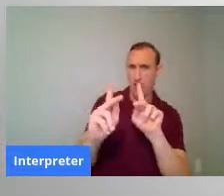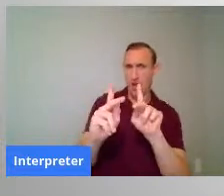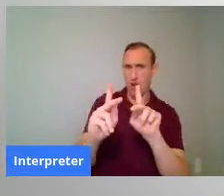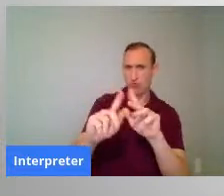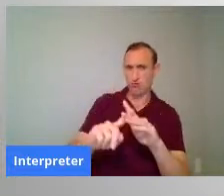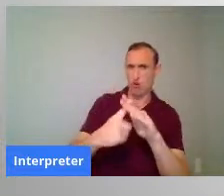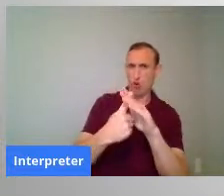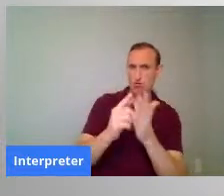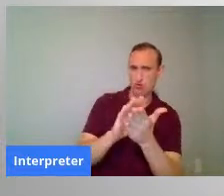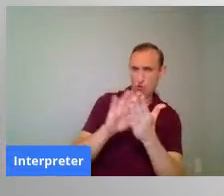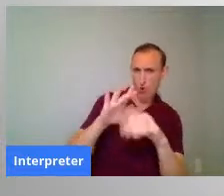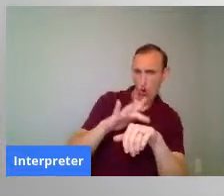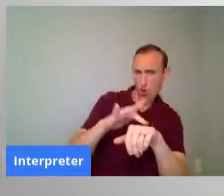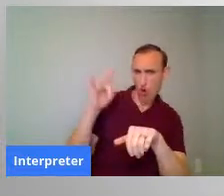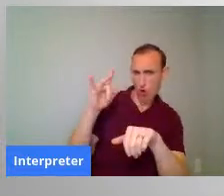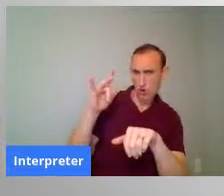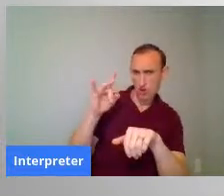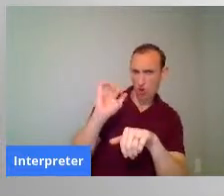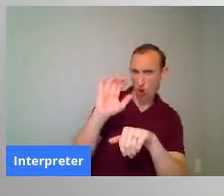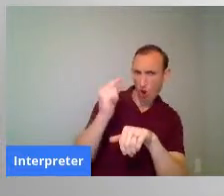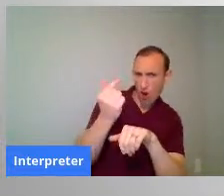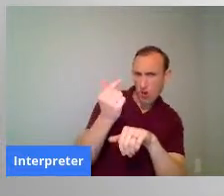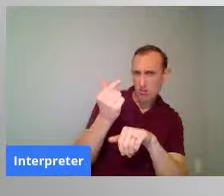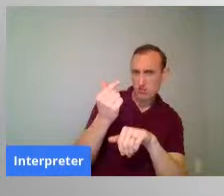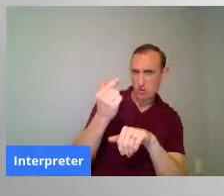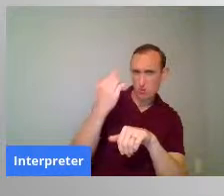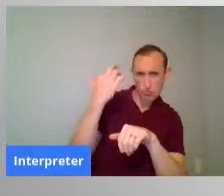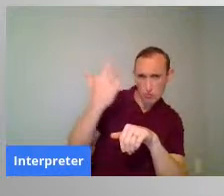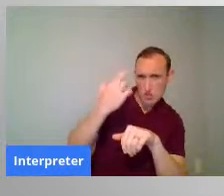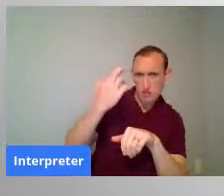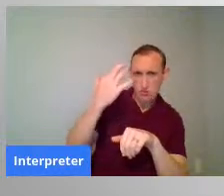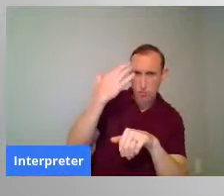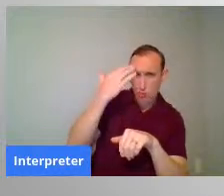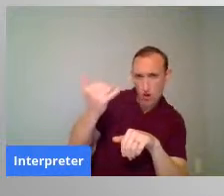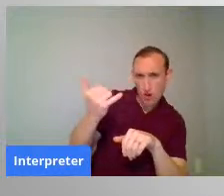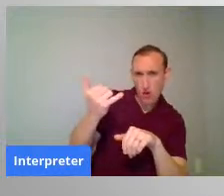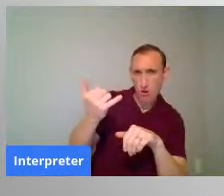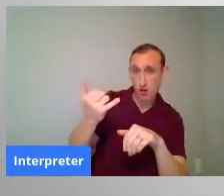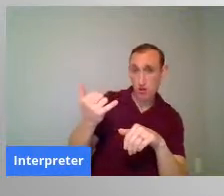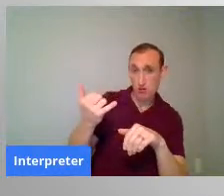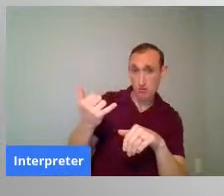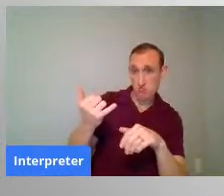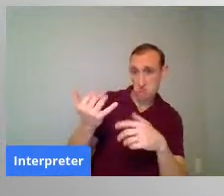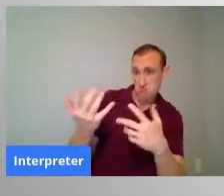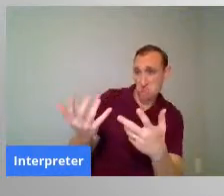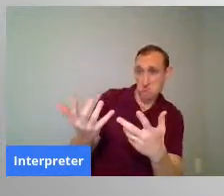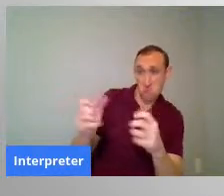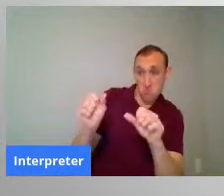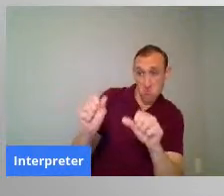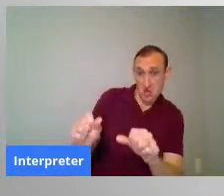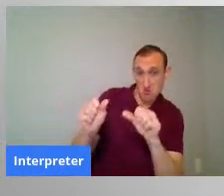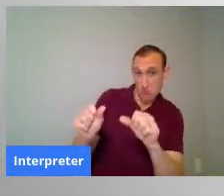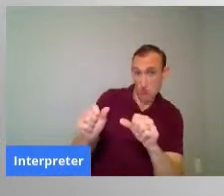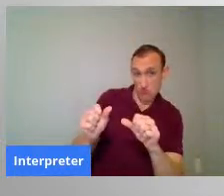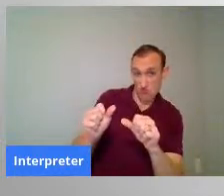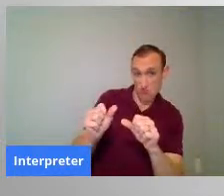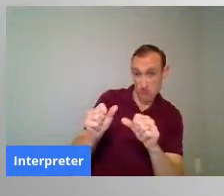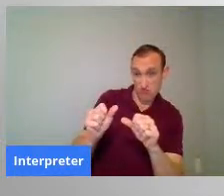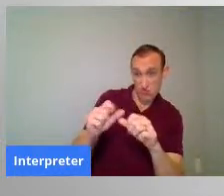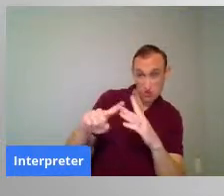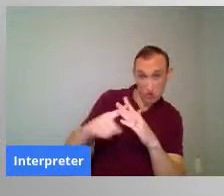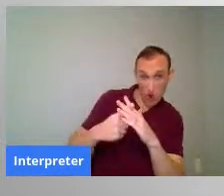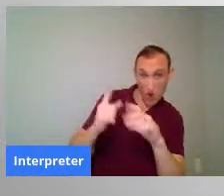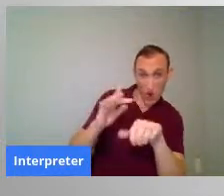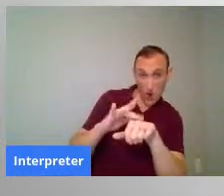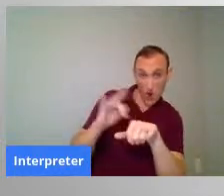is it a possibility not to go back that early, or did people not care about that? And then my other question is, the winter